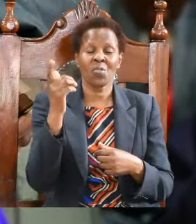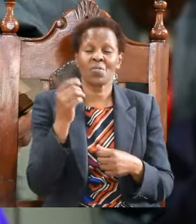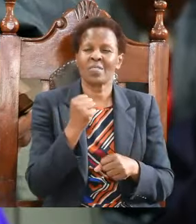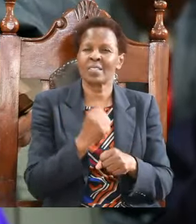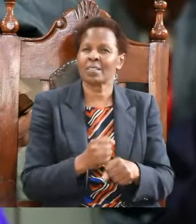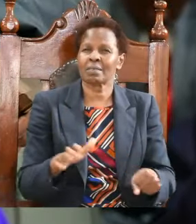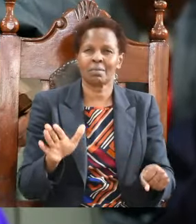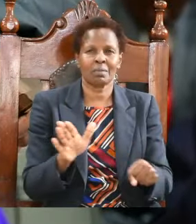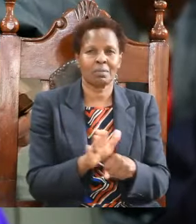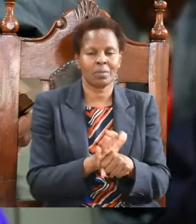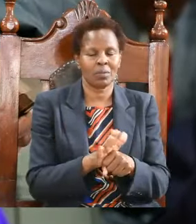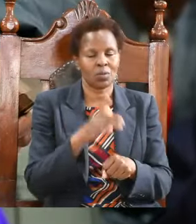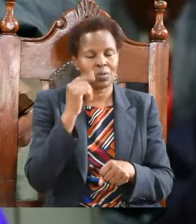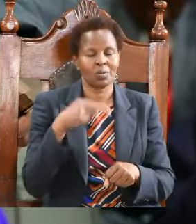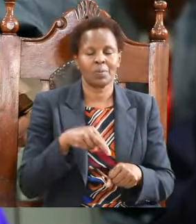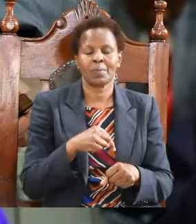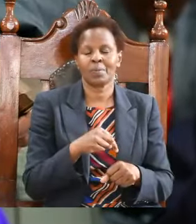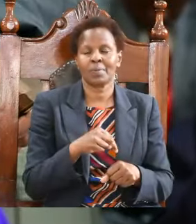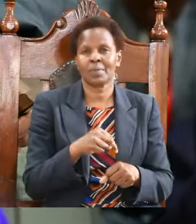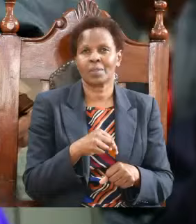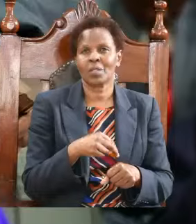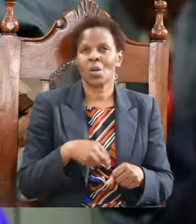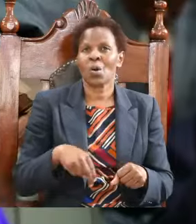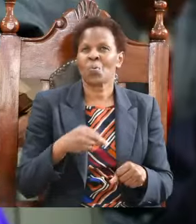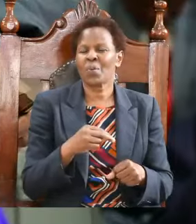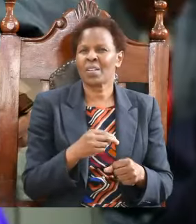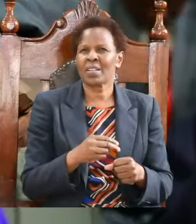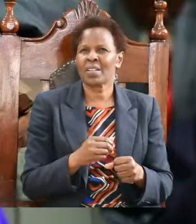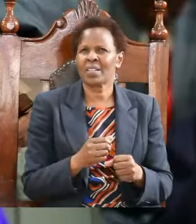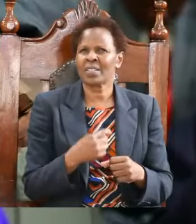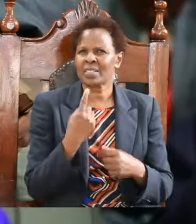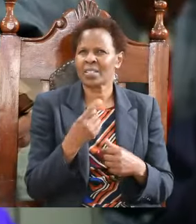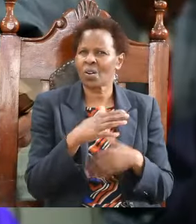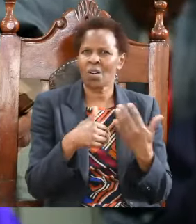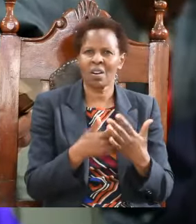so much for us. We cannot tell it all.